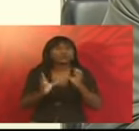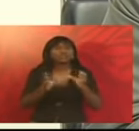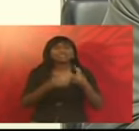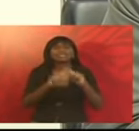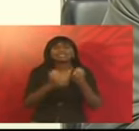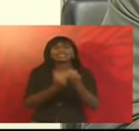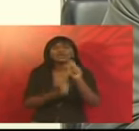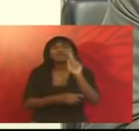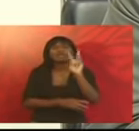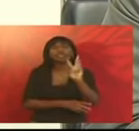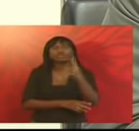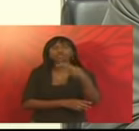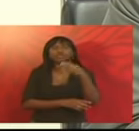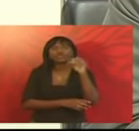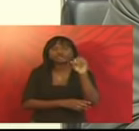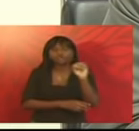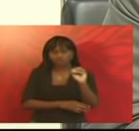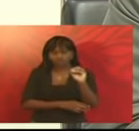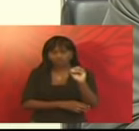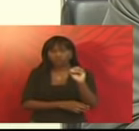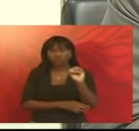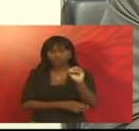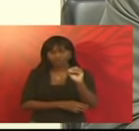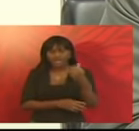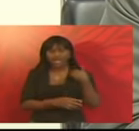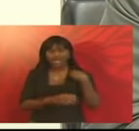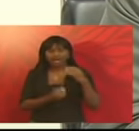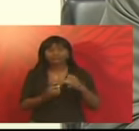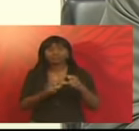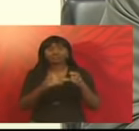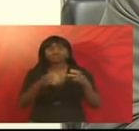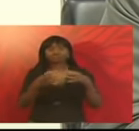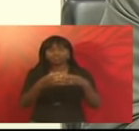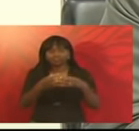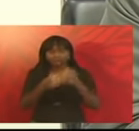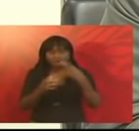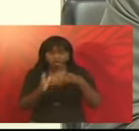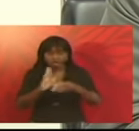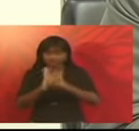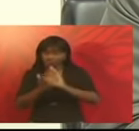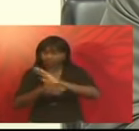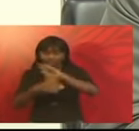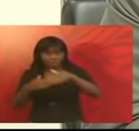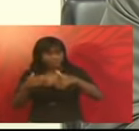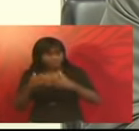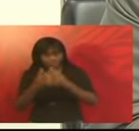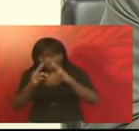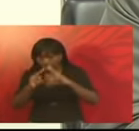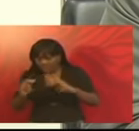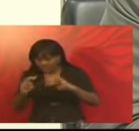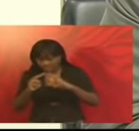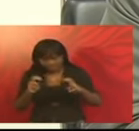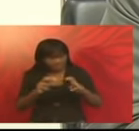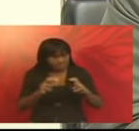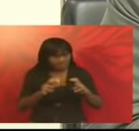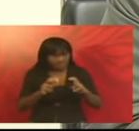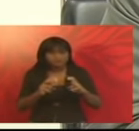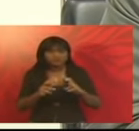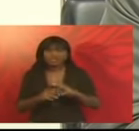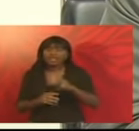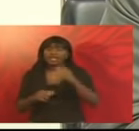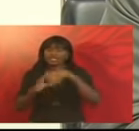scientific experts, that technical advisory group that looks at reviews of all these studies that you've been referring to in China and